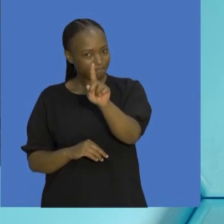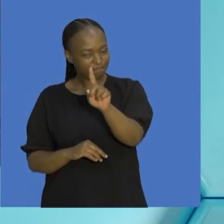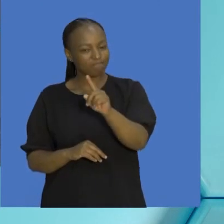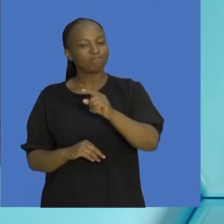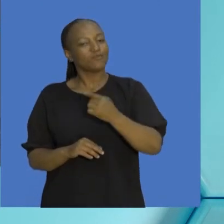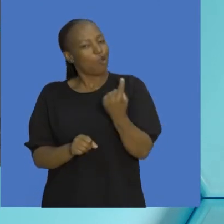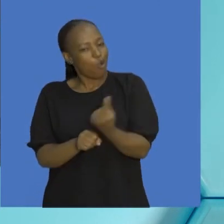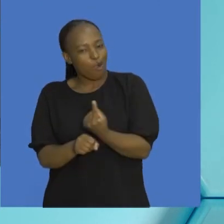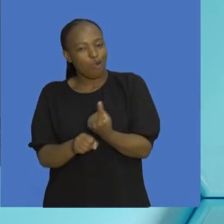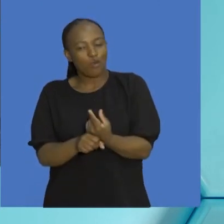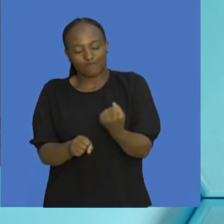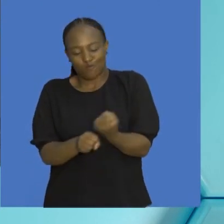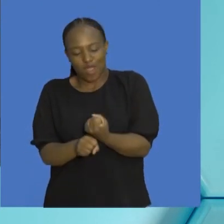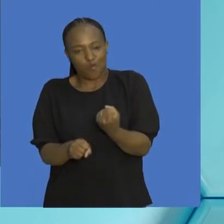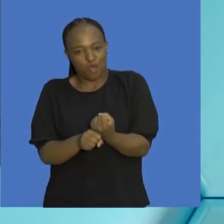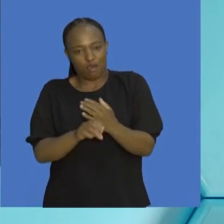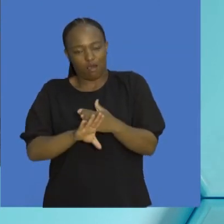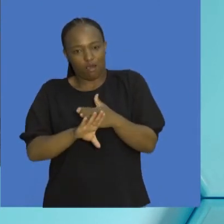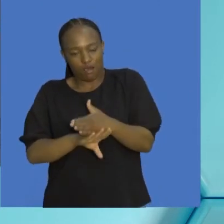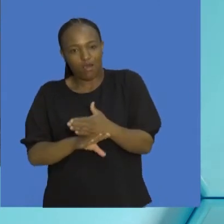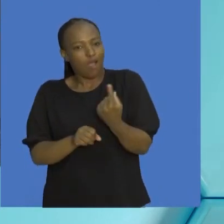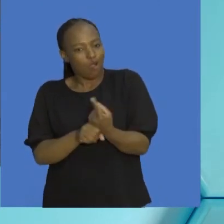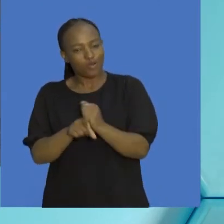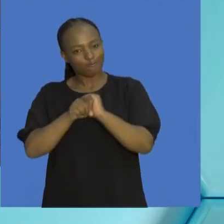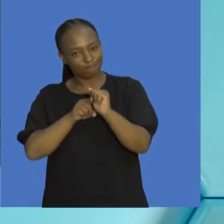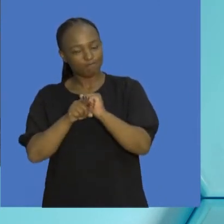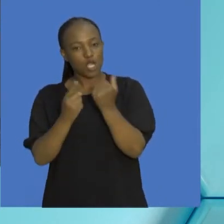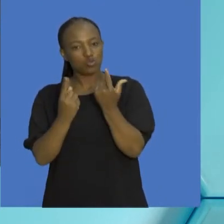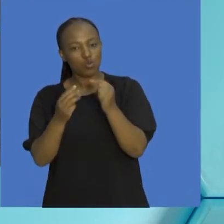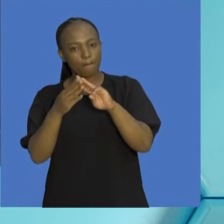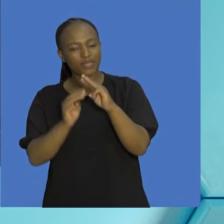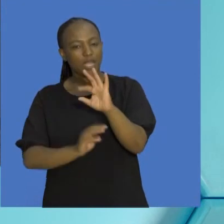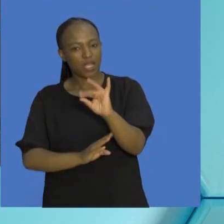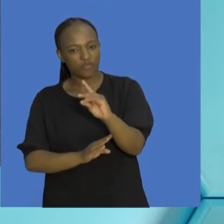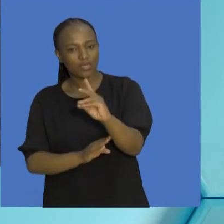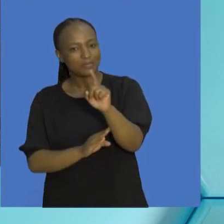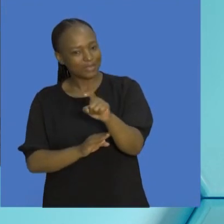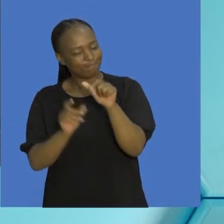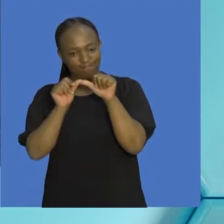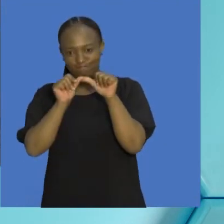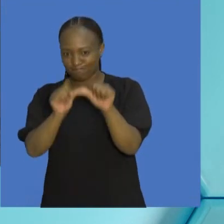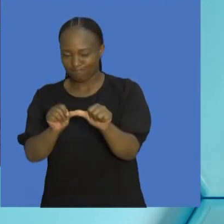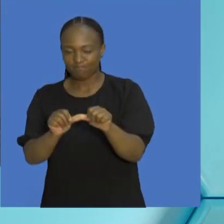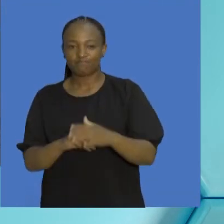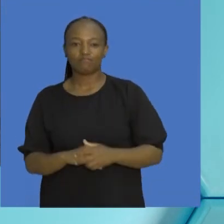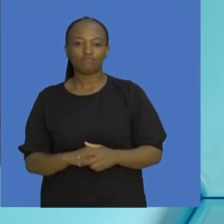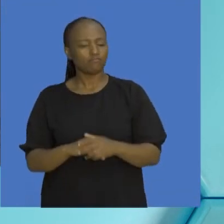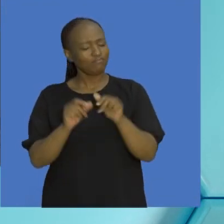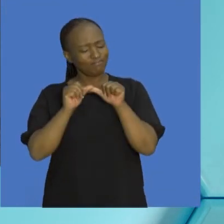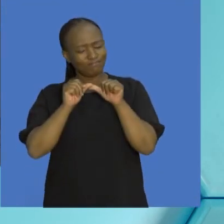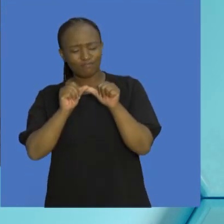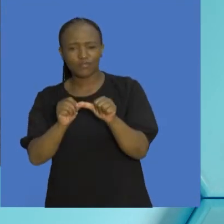soon. And remember to keep working hard, and consistency must be one of your